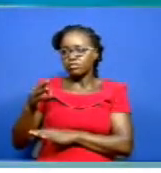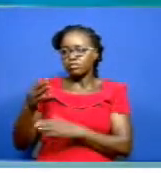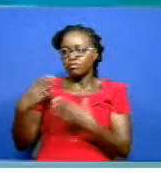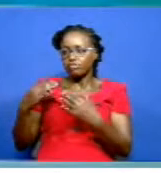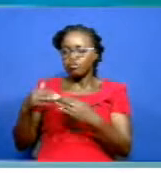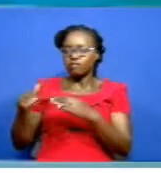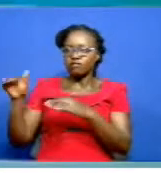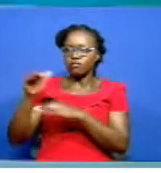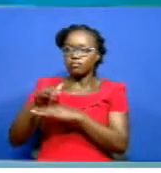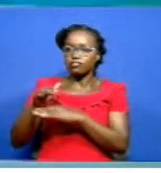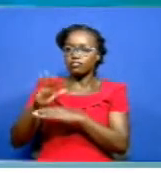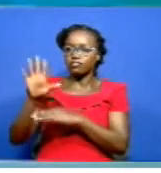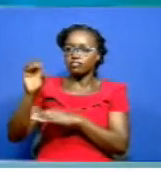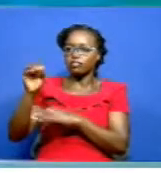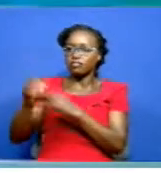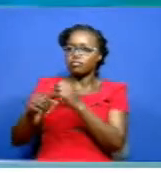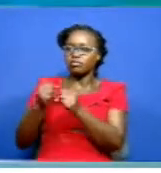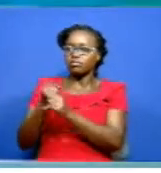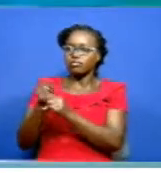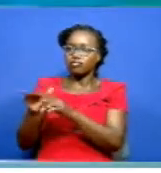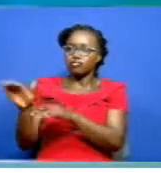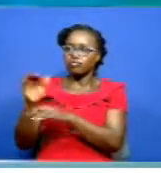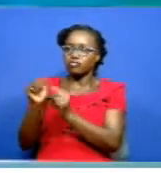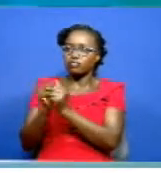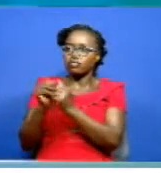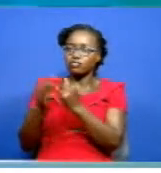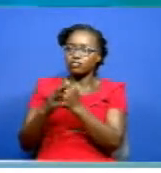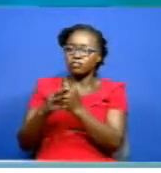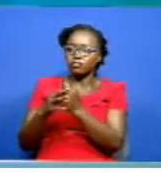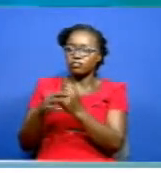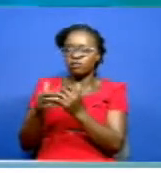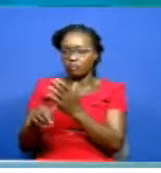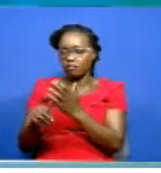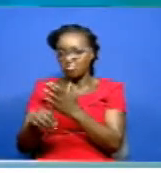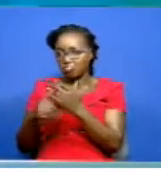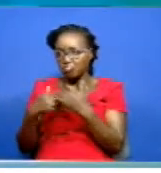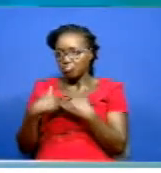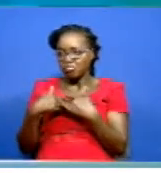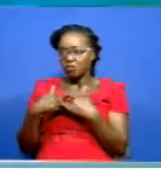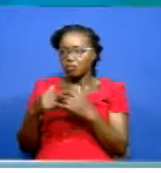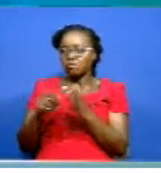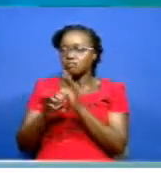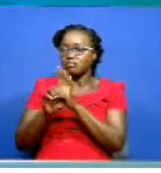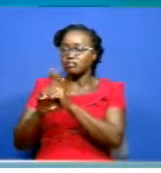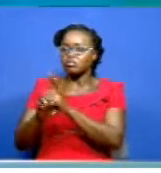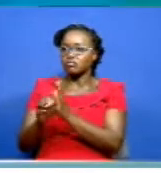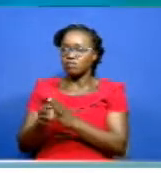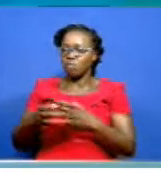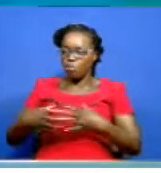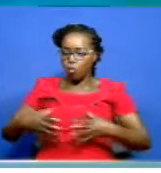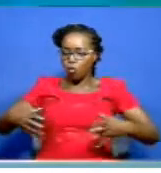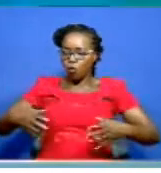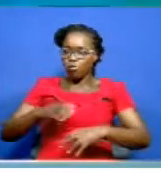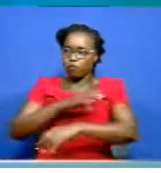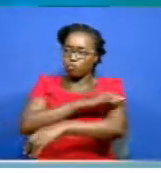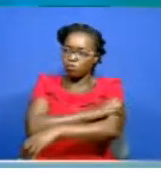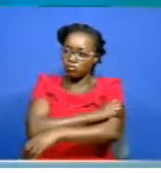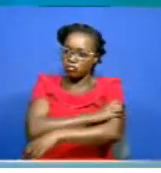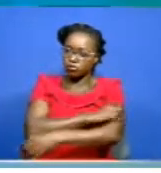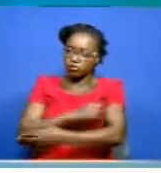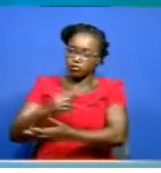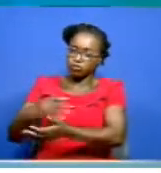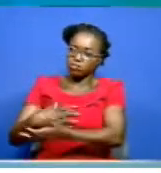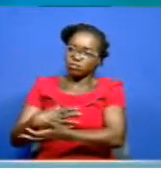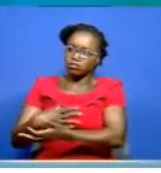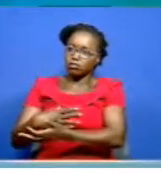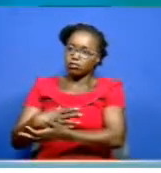50, persons over 18 who have some comorbidities, for example, obesity, high blood pressure, cancer.